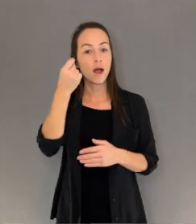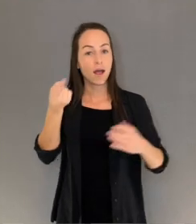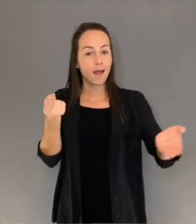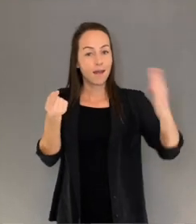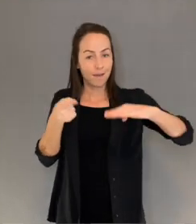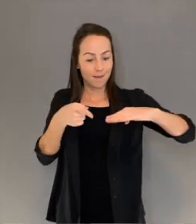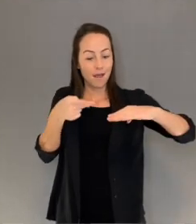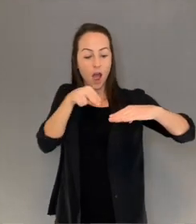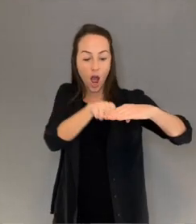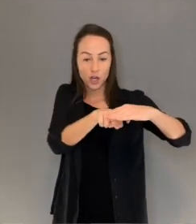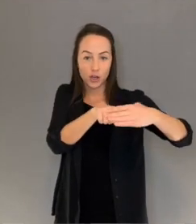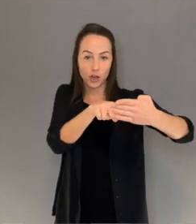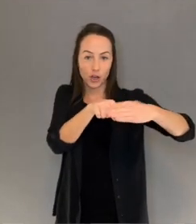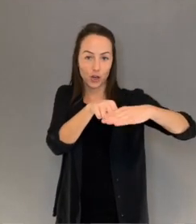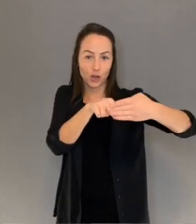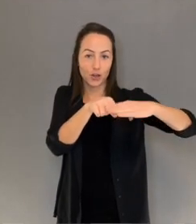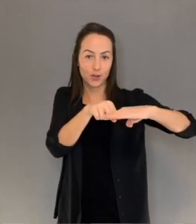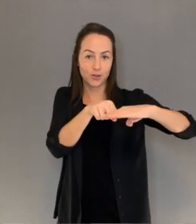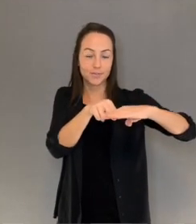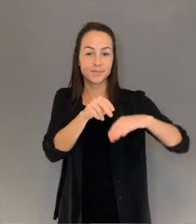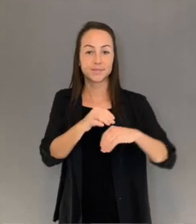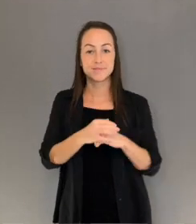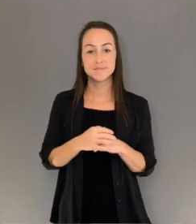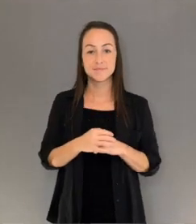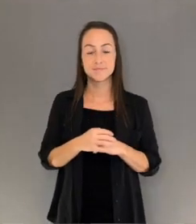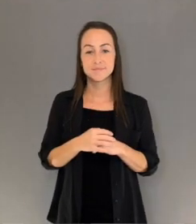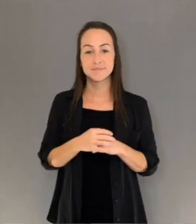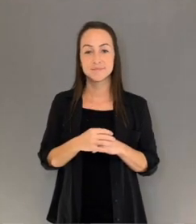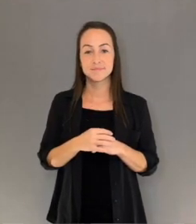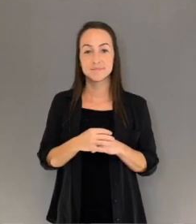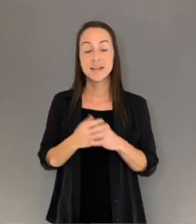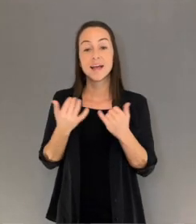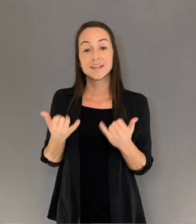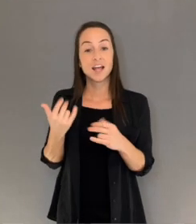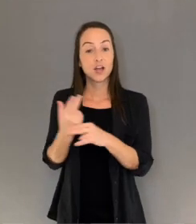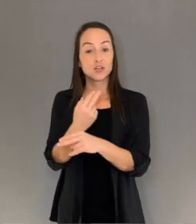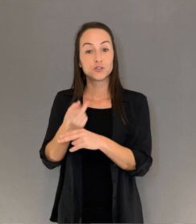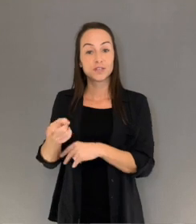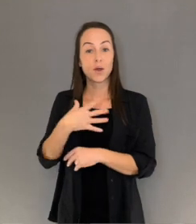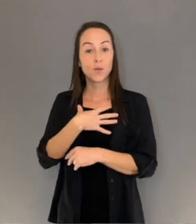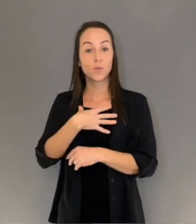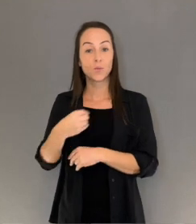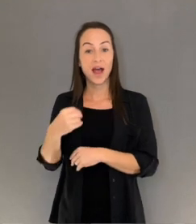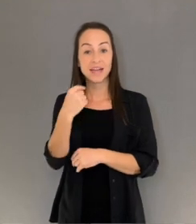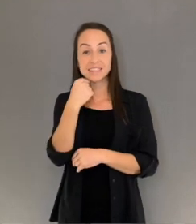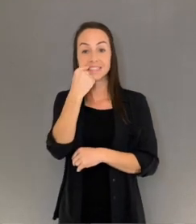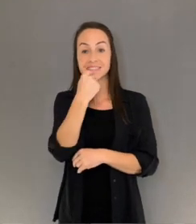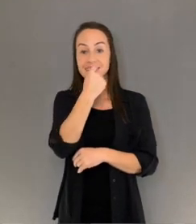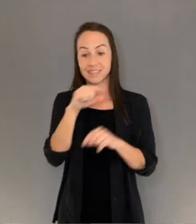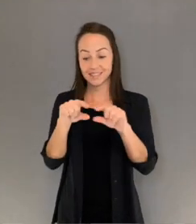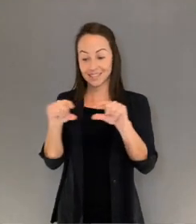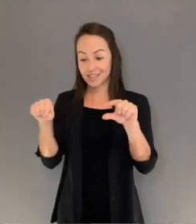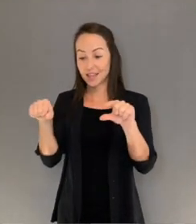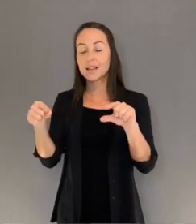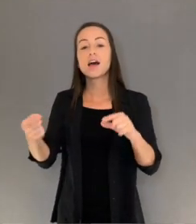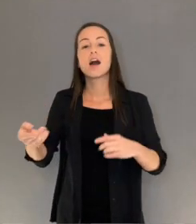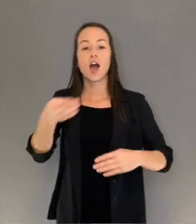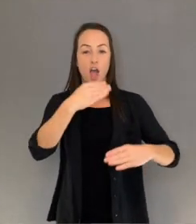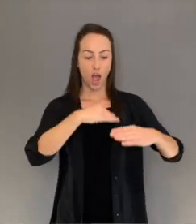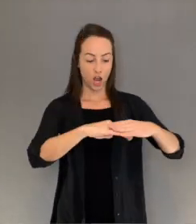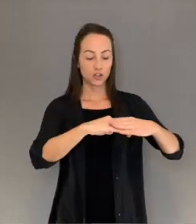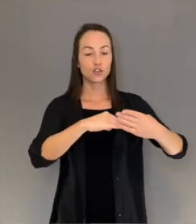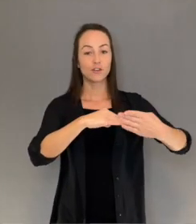flap. Glue the line of white teeth under the paper bag flap and trim as needed.